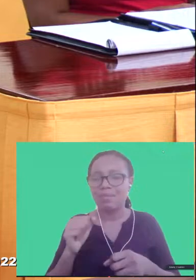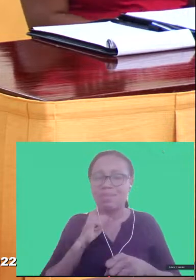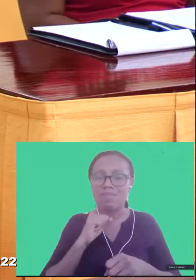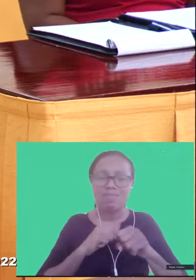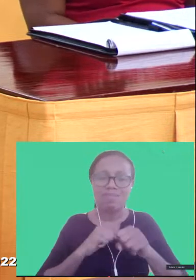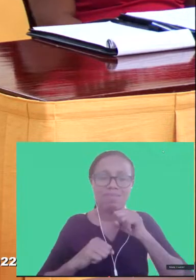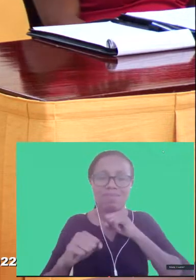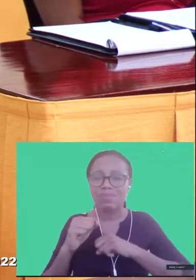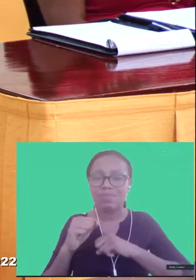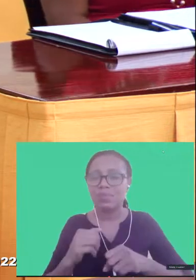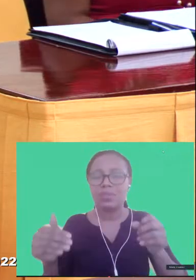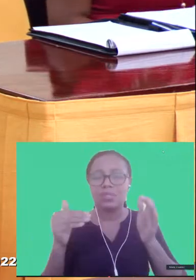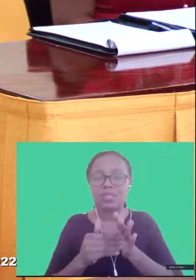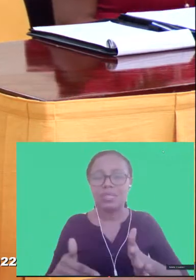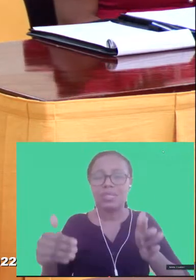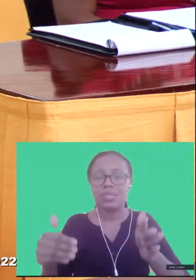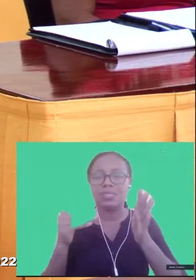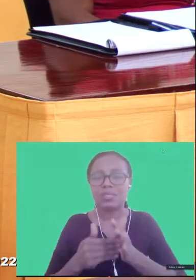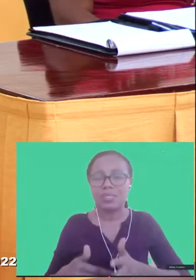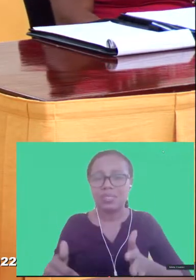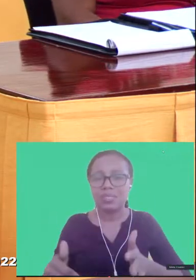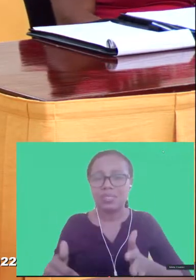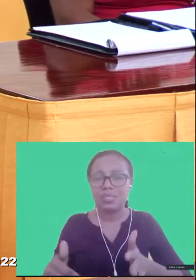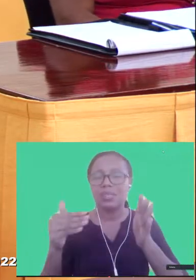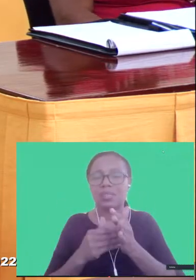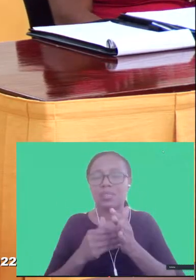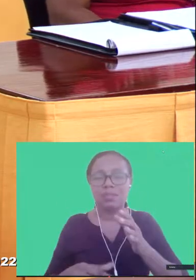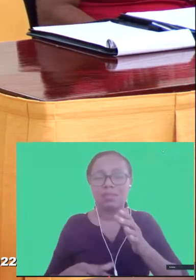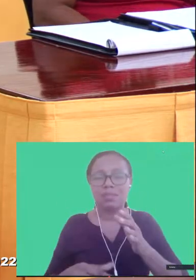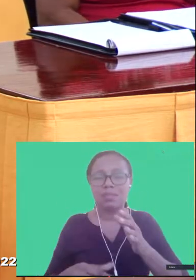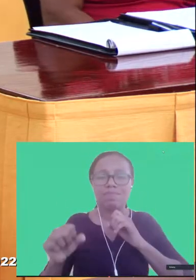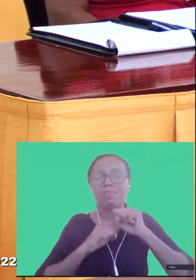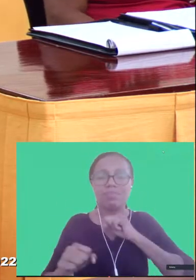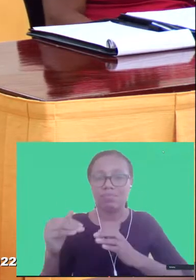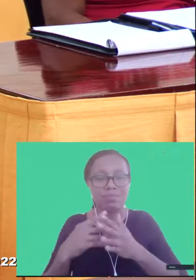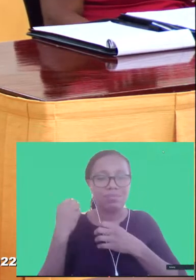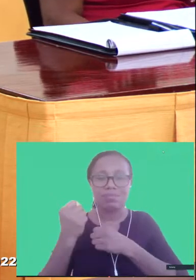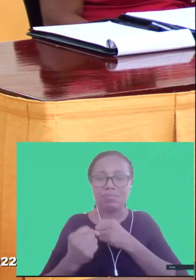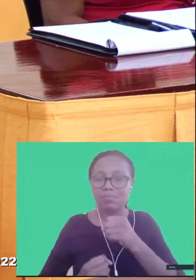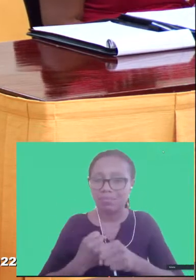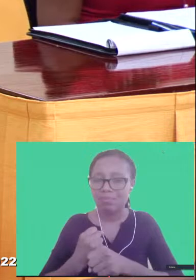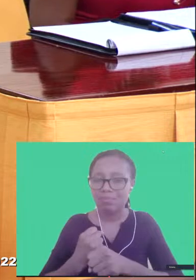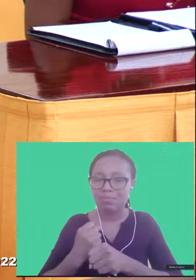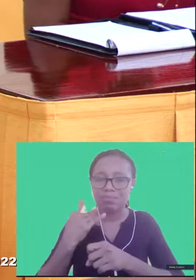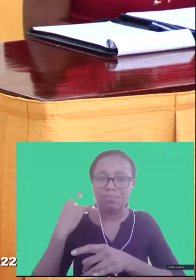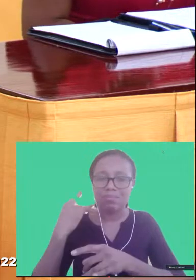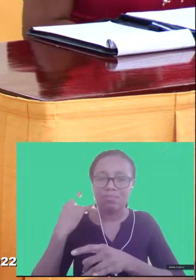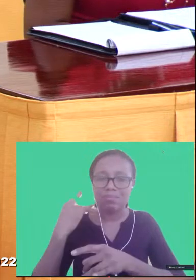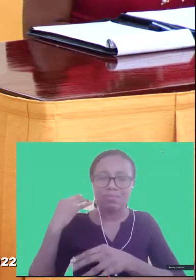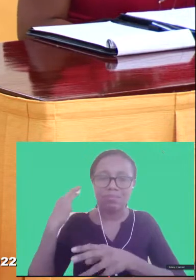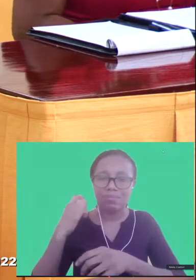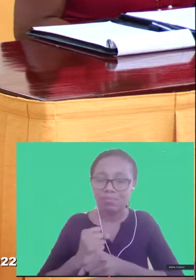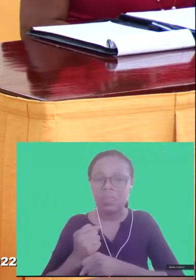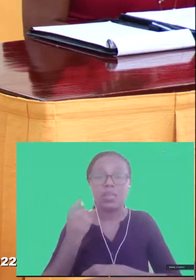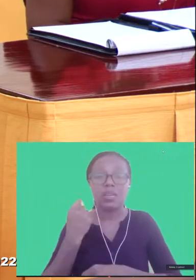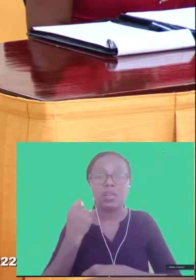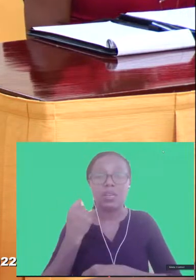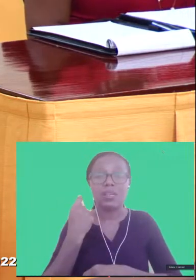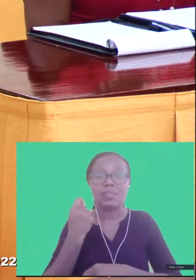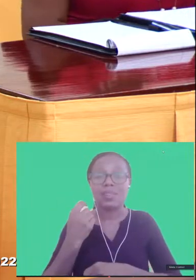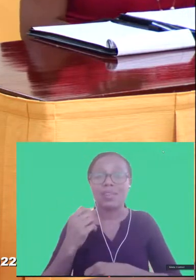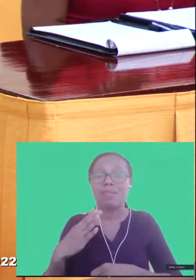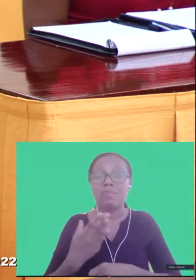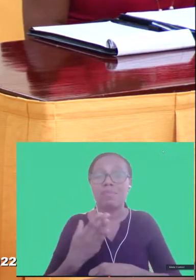for many years. And I have been in the business of representing people now for, this is the 18th year. The creation